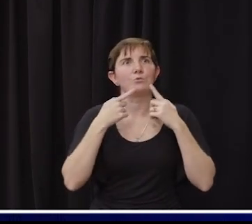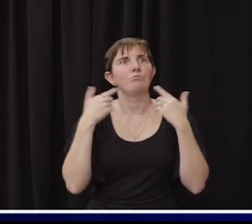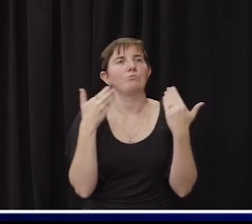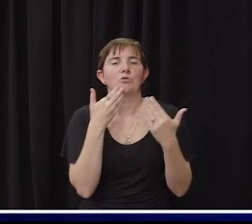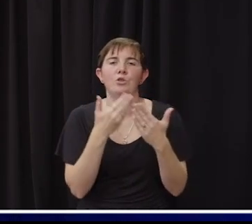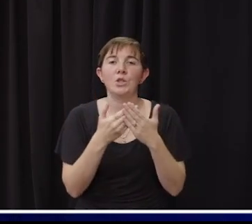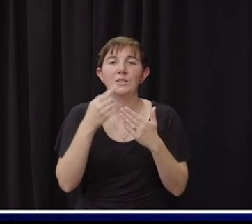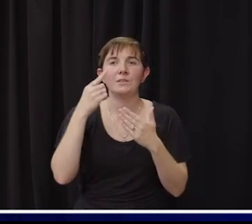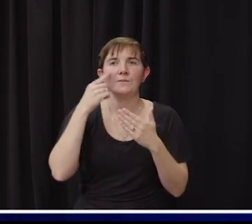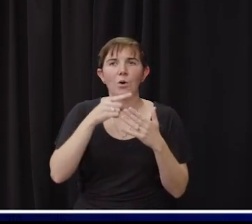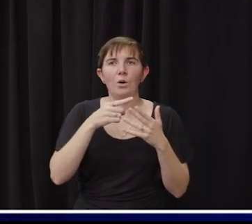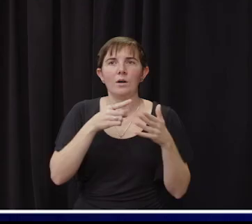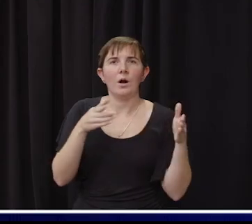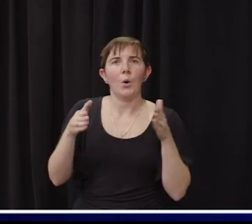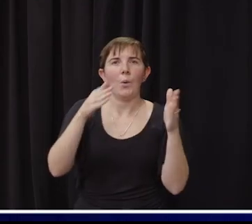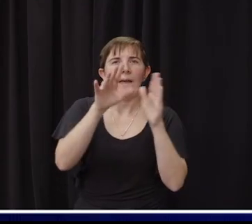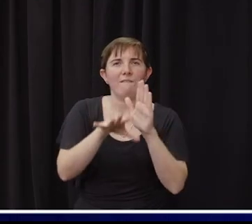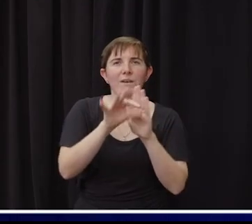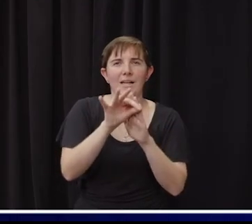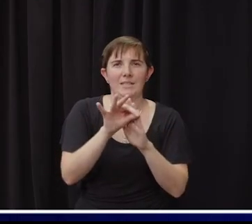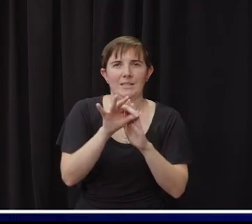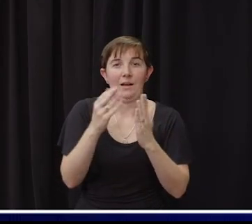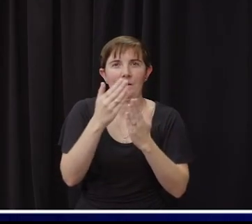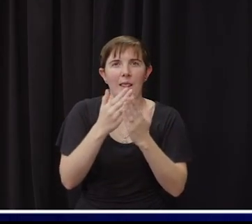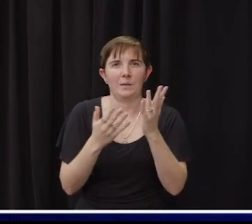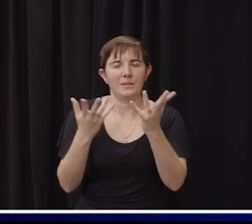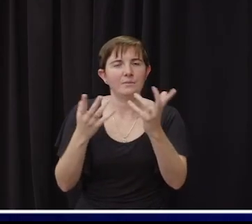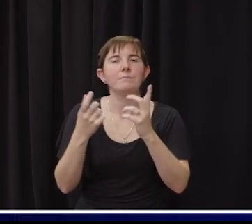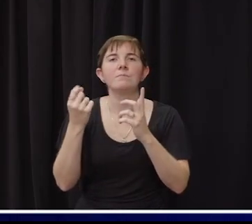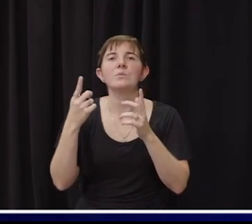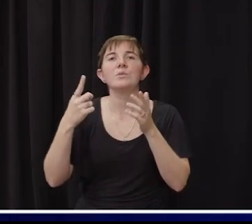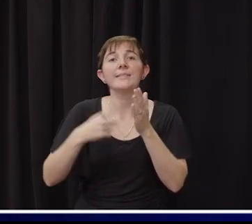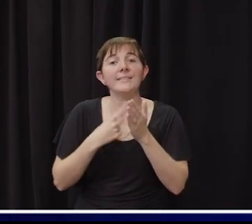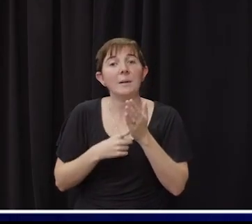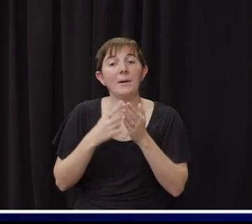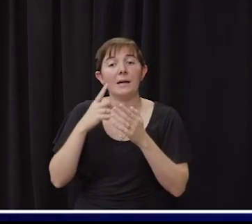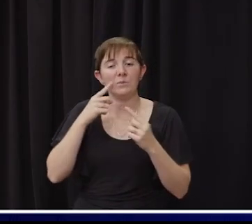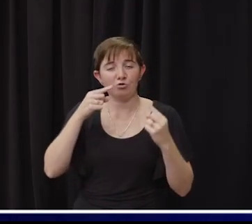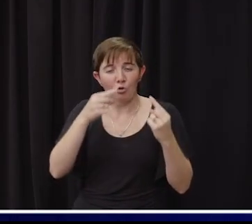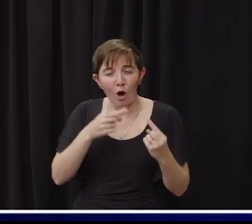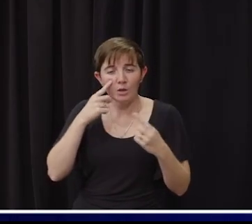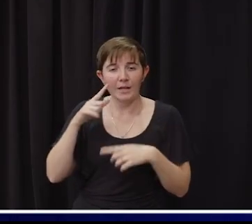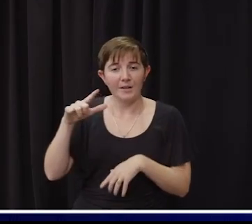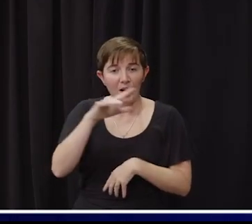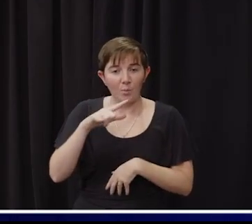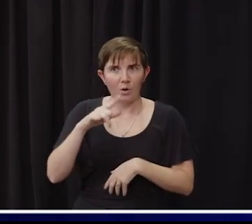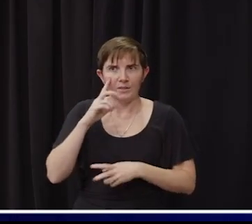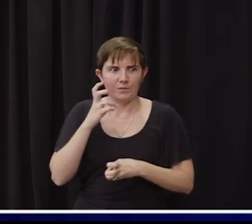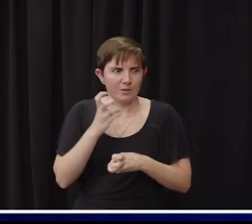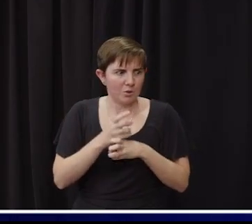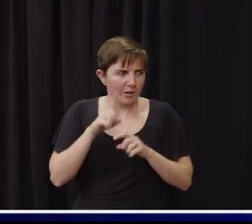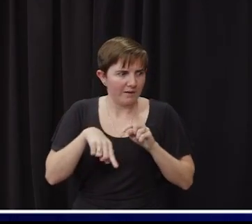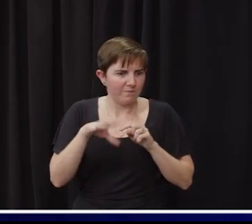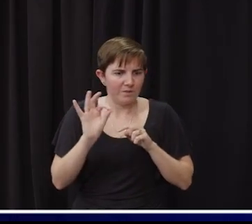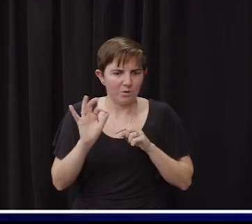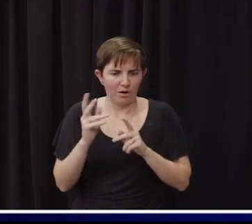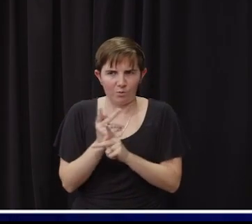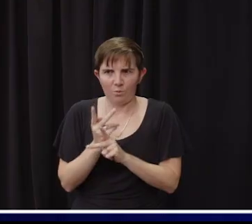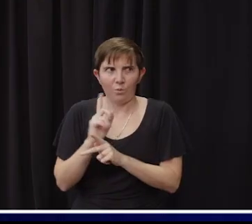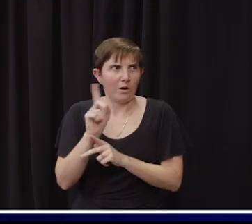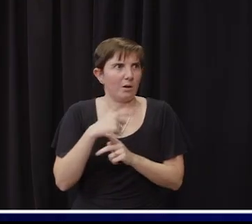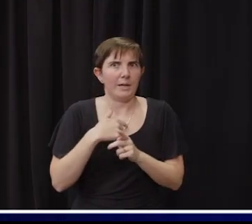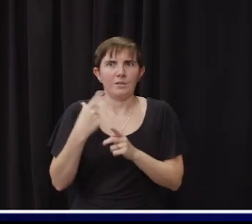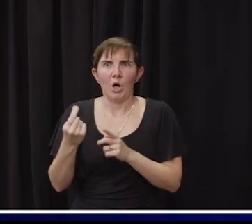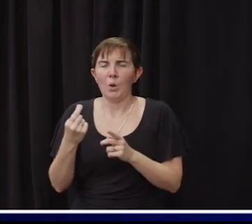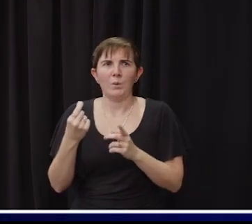as a wayfinding element. So what's sometimes difficult in an airport is to understand where you're supposed to be going, because you're